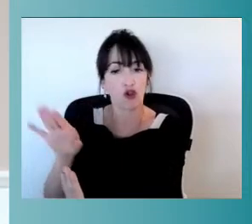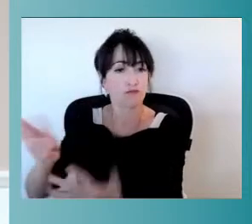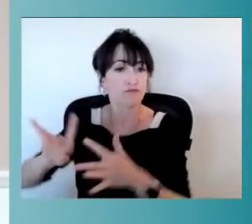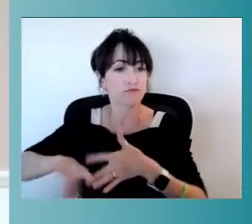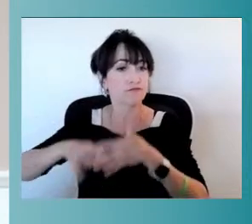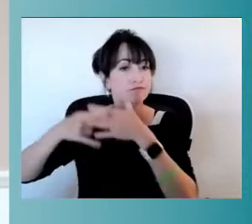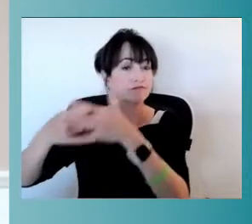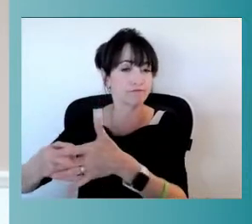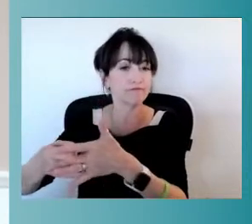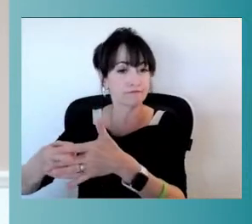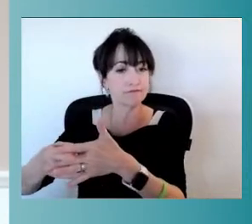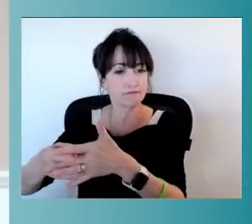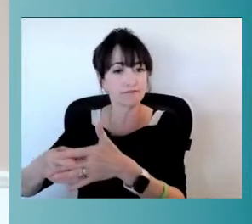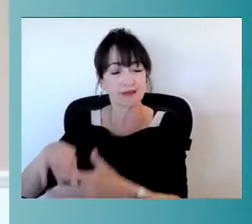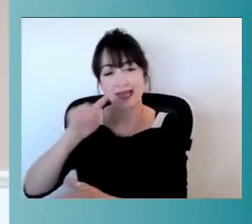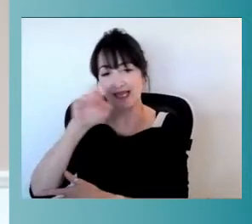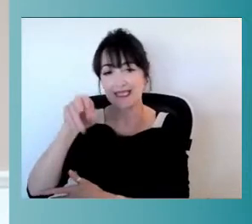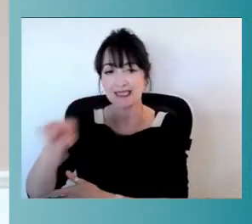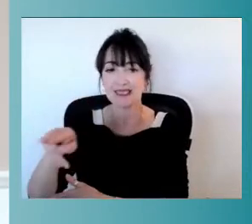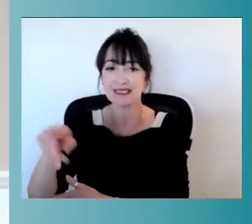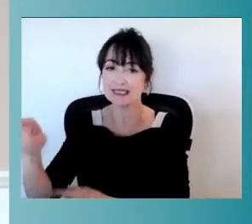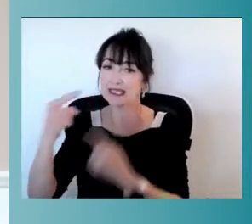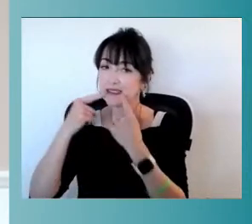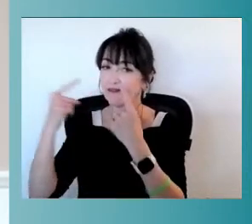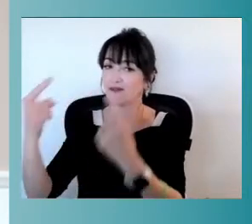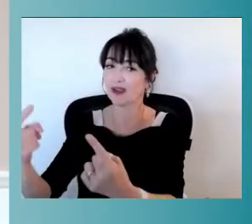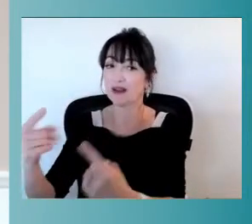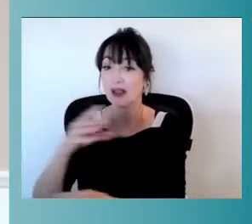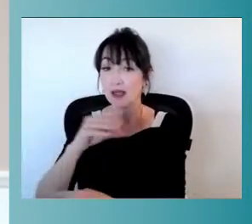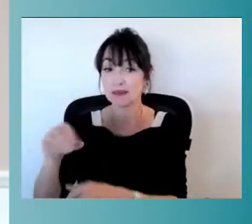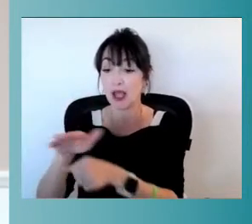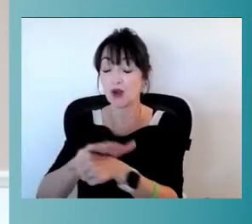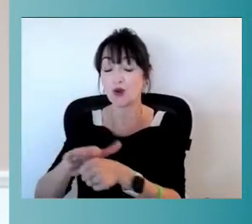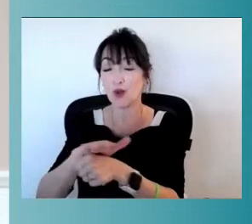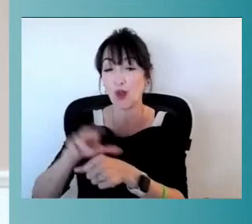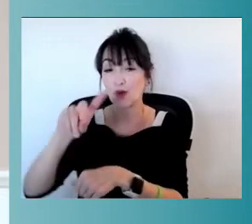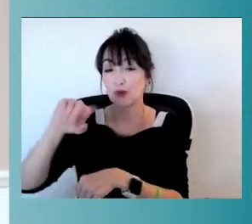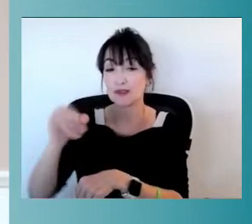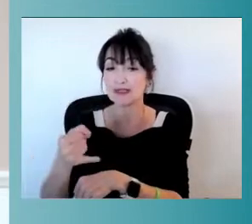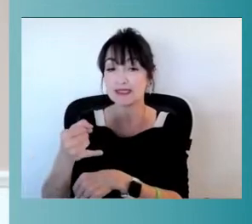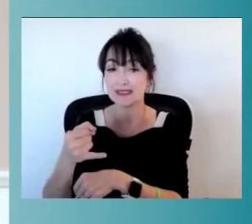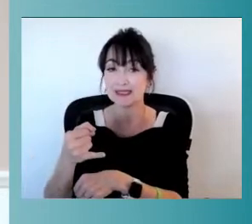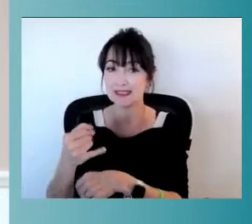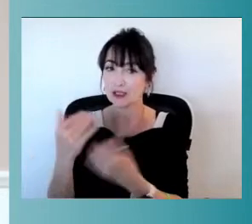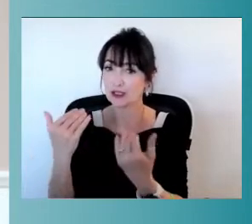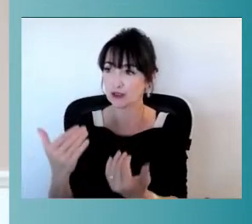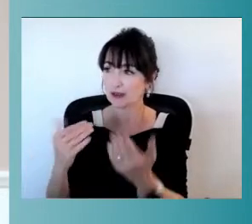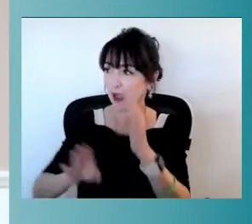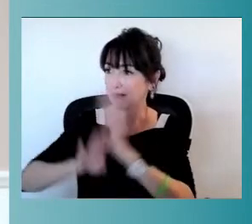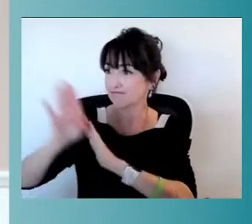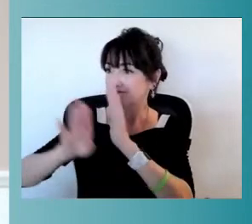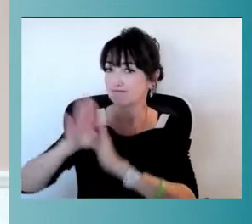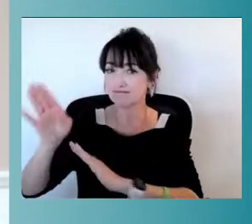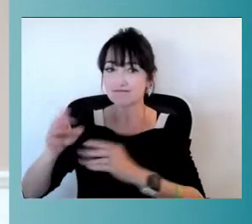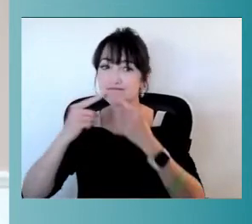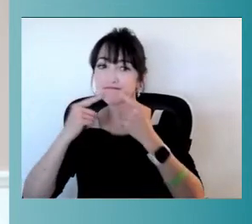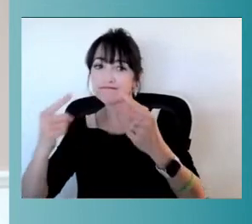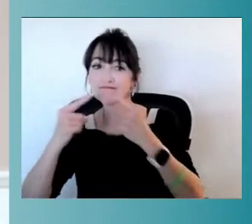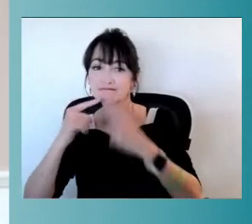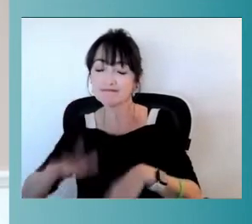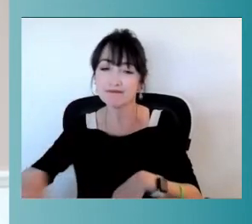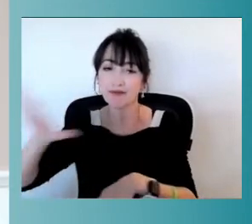Delaware's teen phenoms and local DJ who's making waves around the world with her DJ